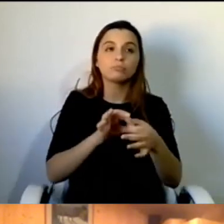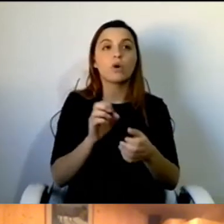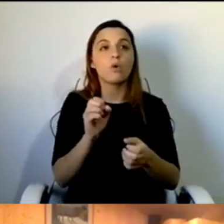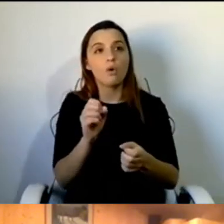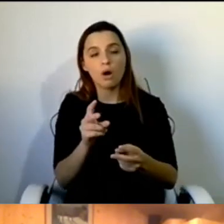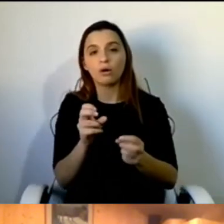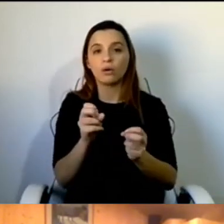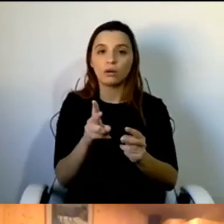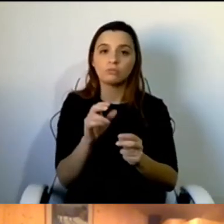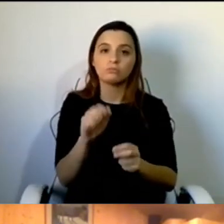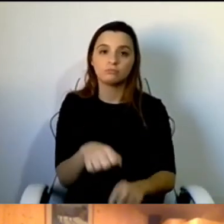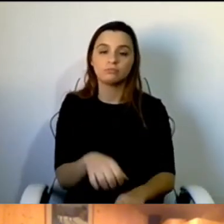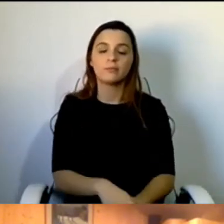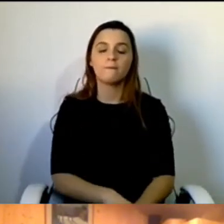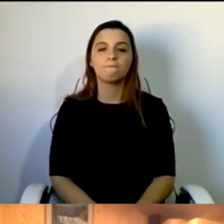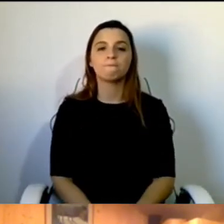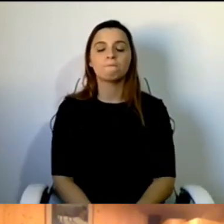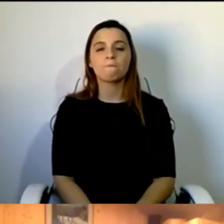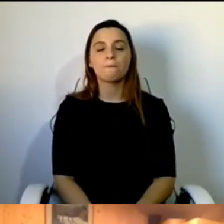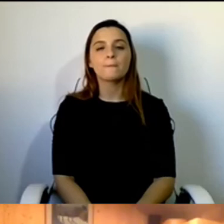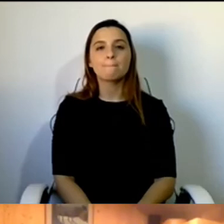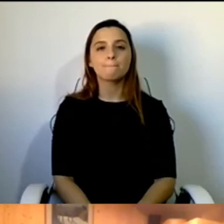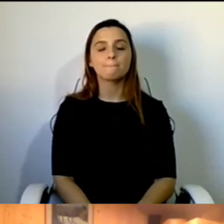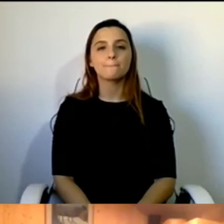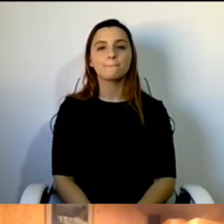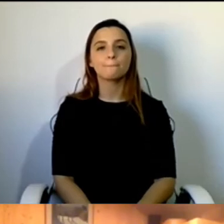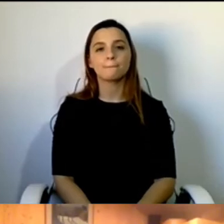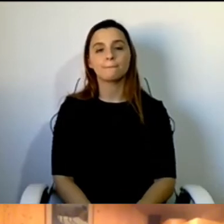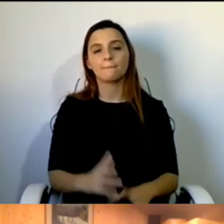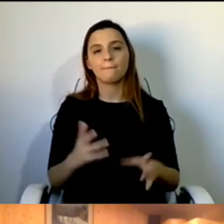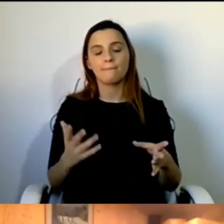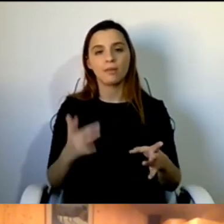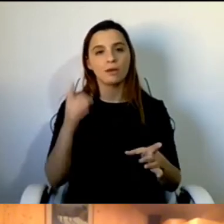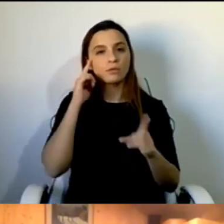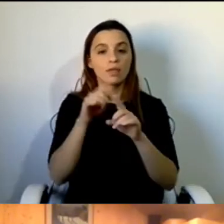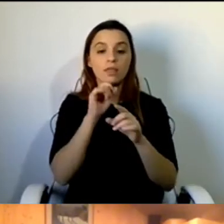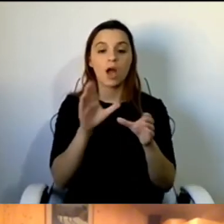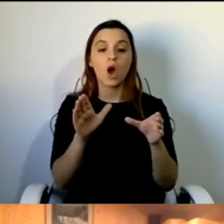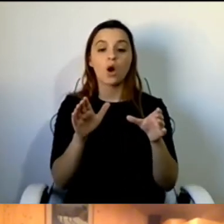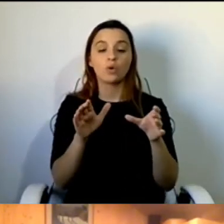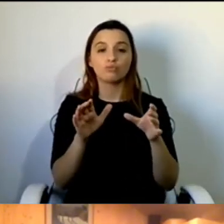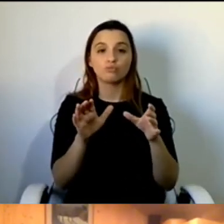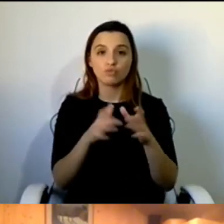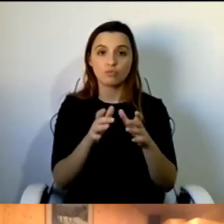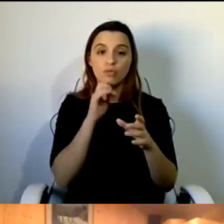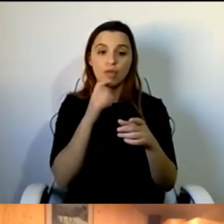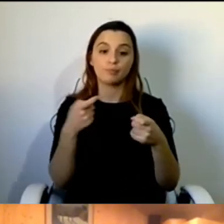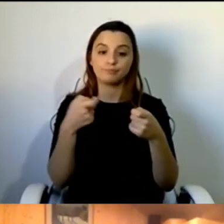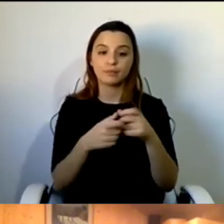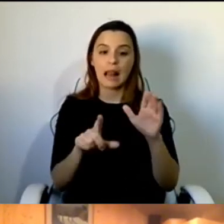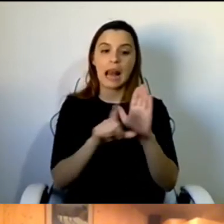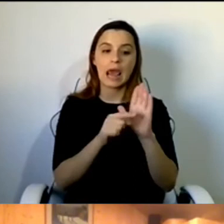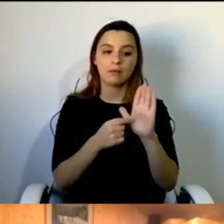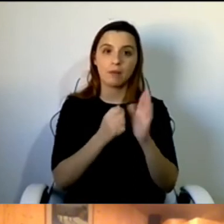So you qualify into the legislation. Then you have to qualify into the right for personal assistance. There's different